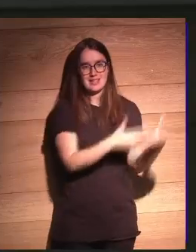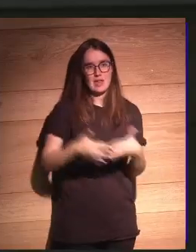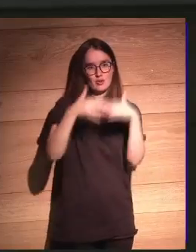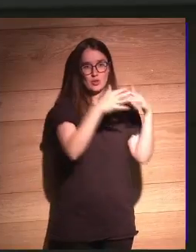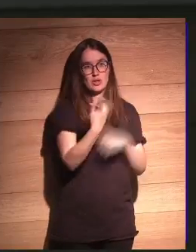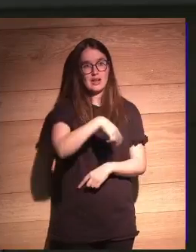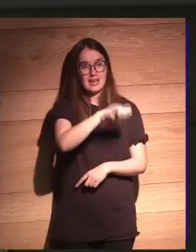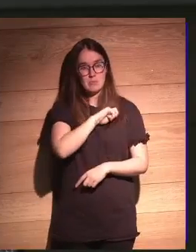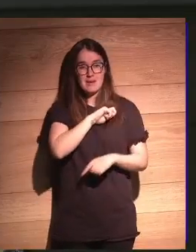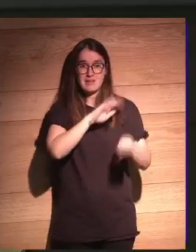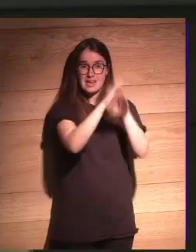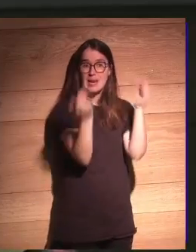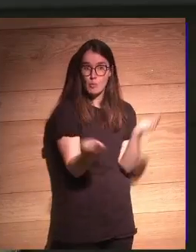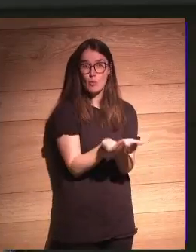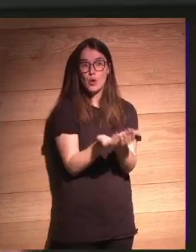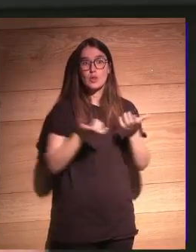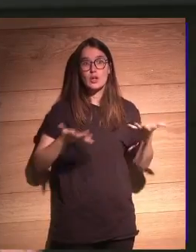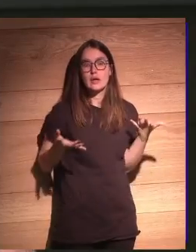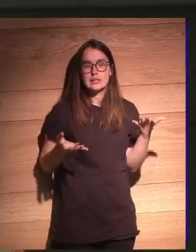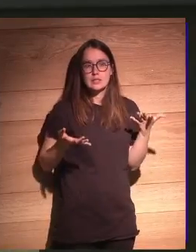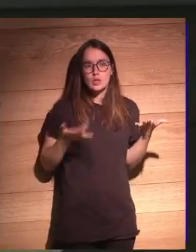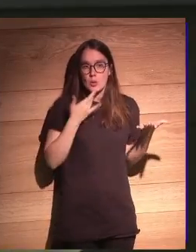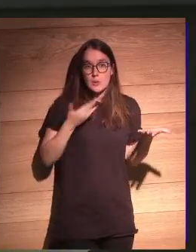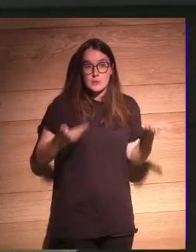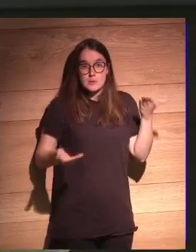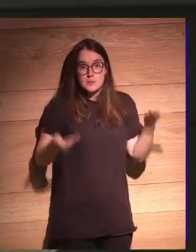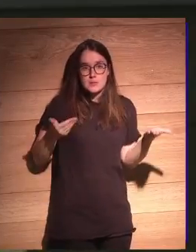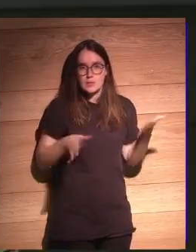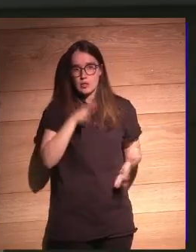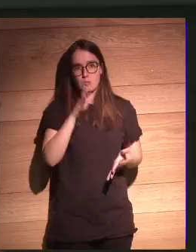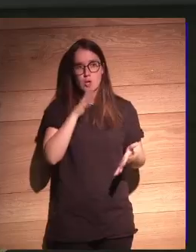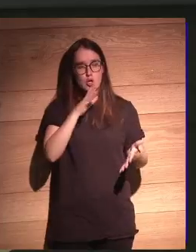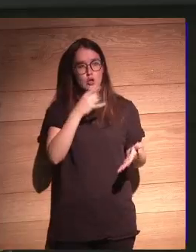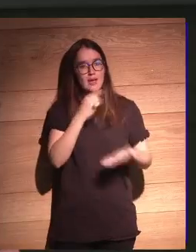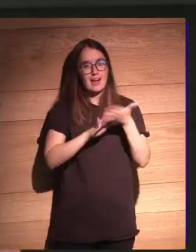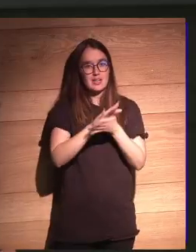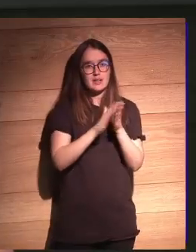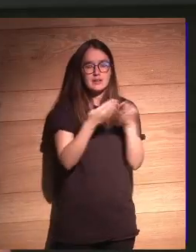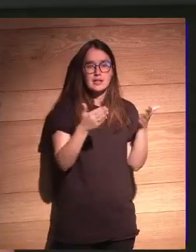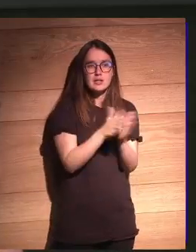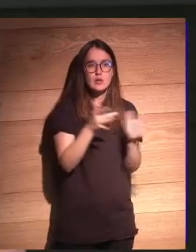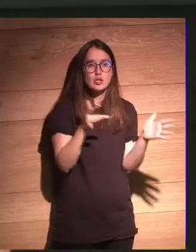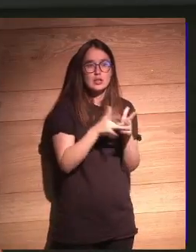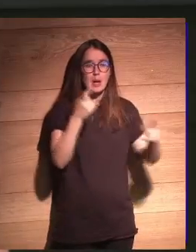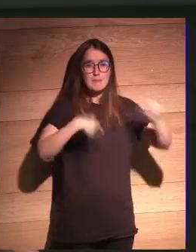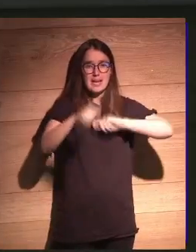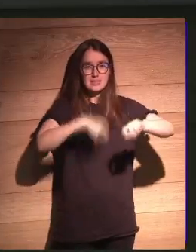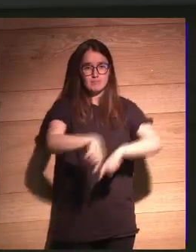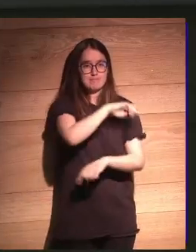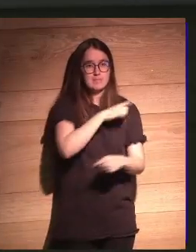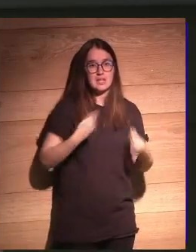has most houses on the United States and internationally. So that antagonism is fruit of what they talk in the